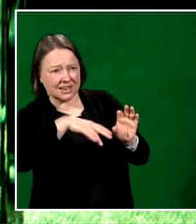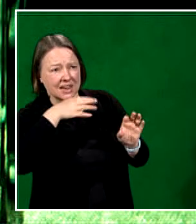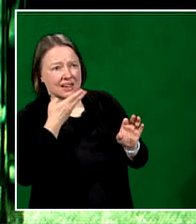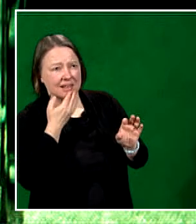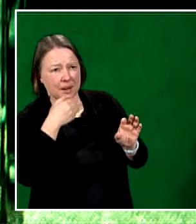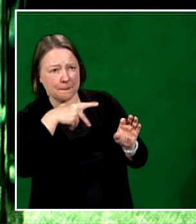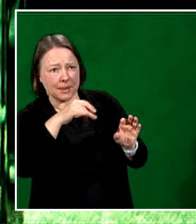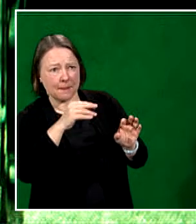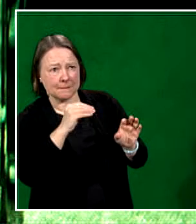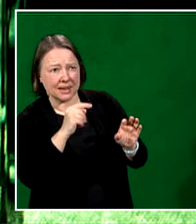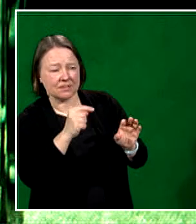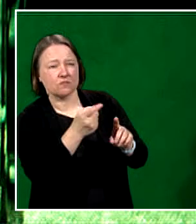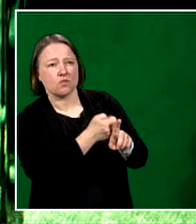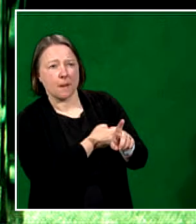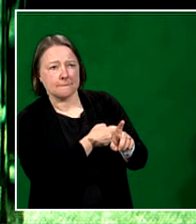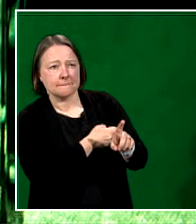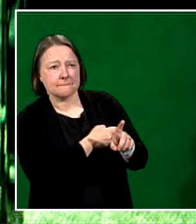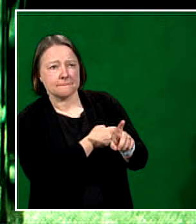from your